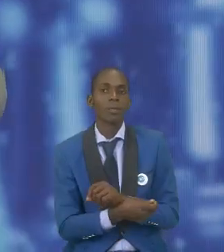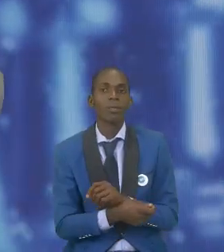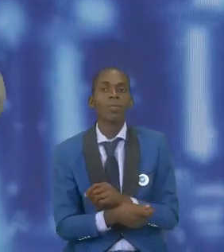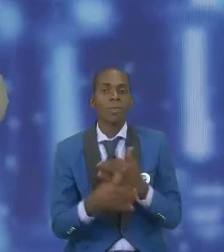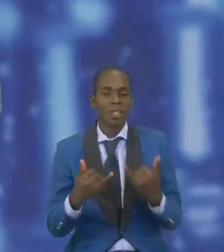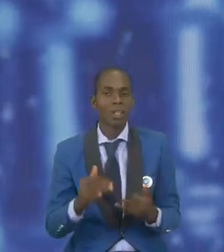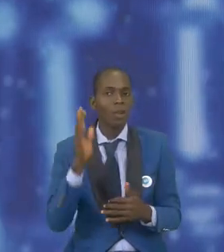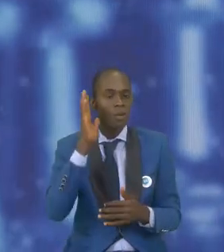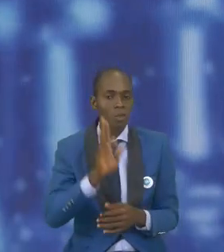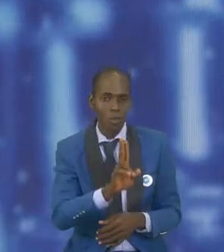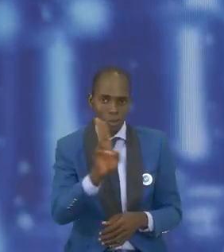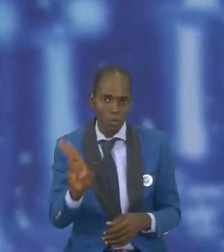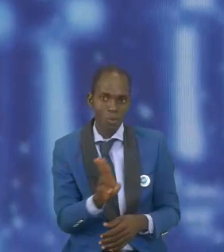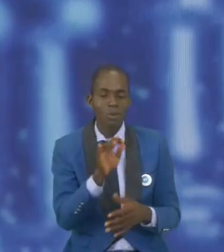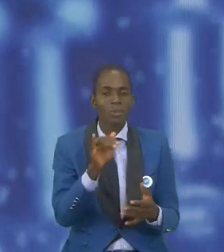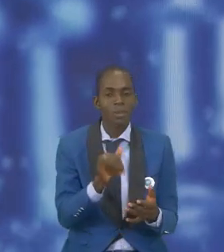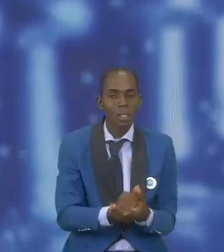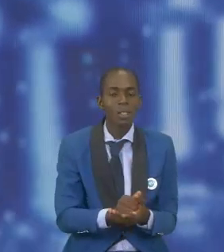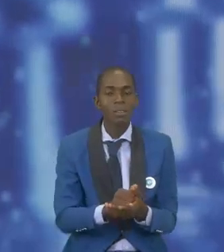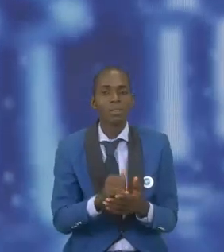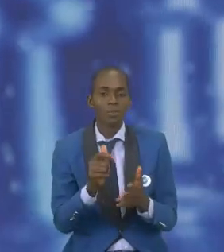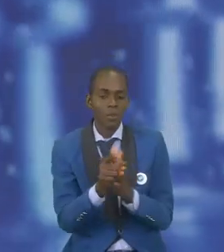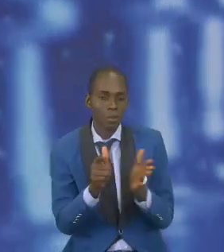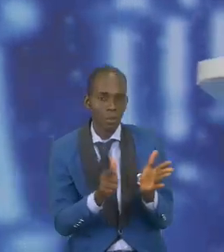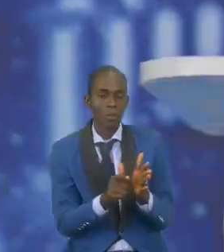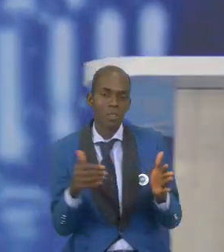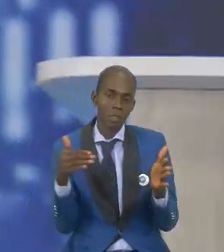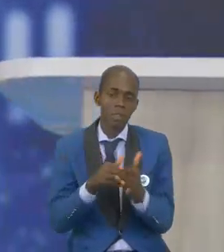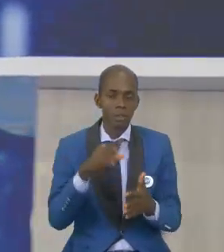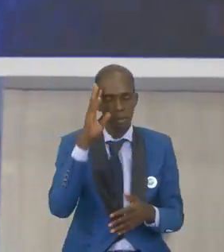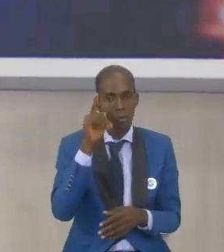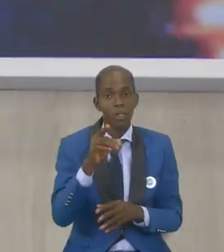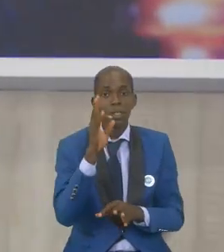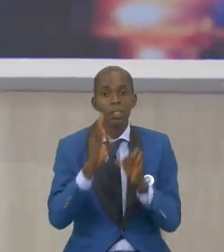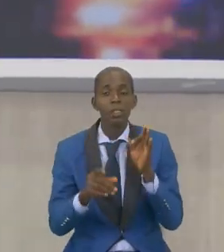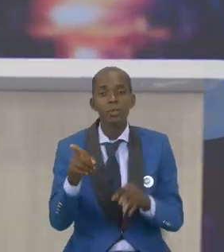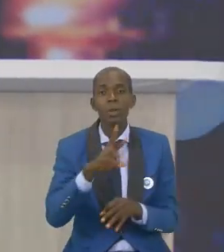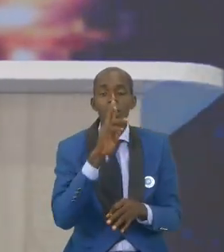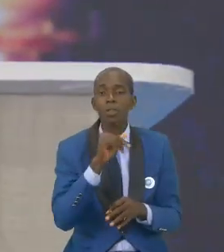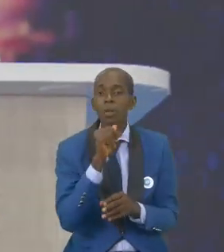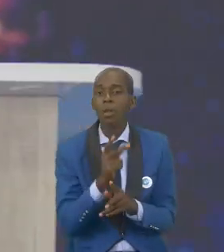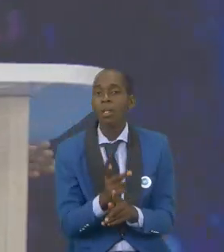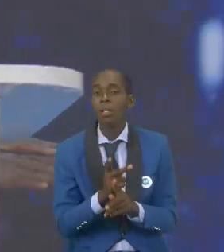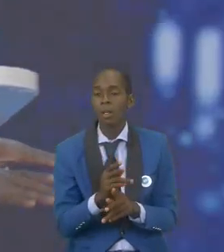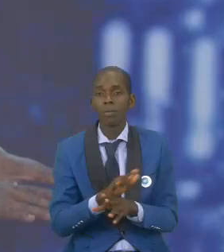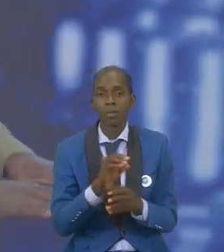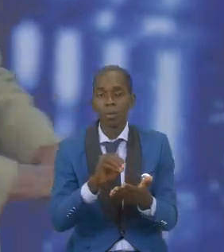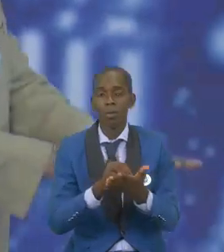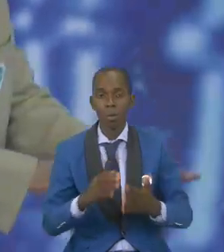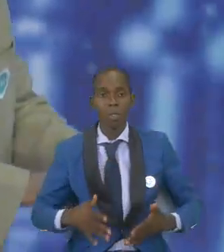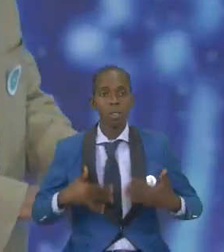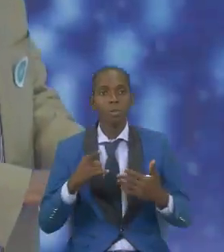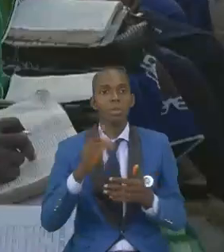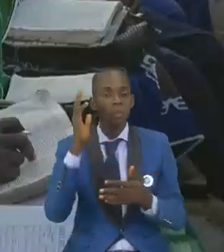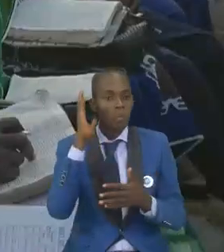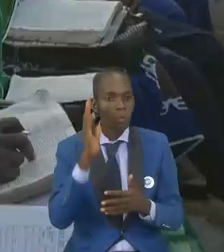rope of his own making. If you're not careful in your life, you are set up, you are